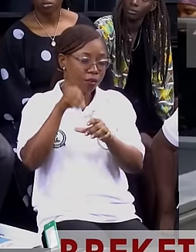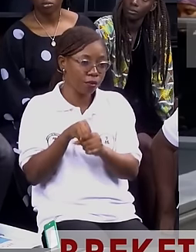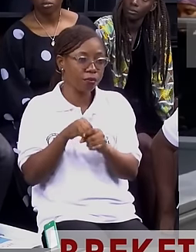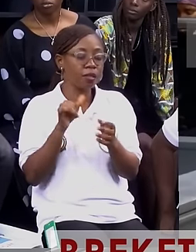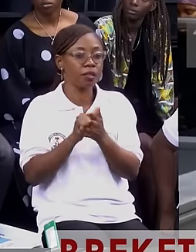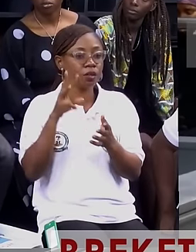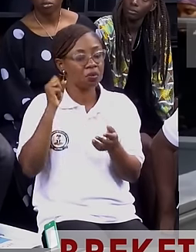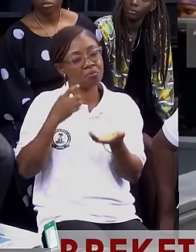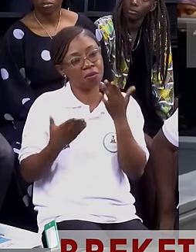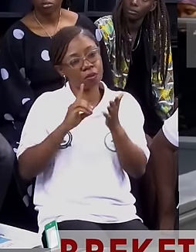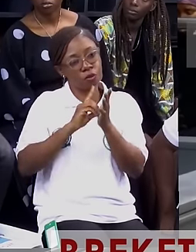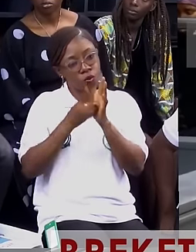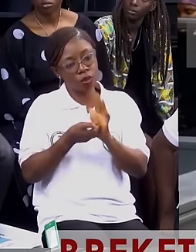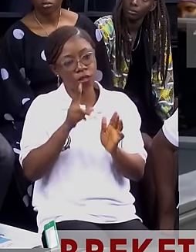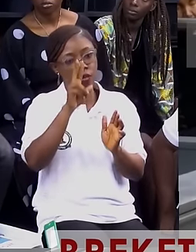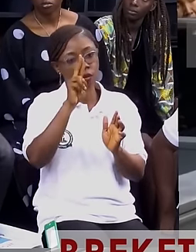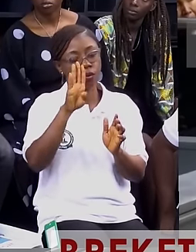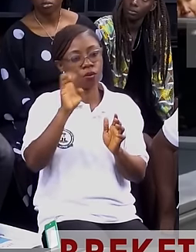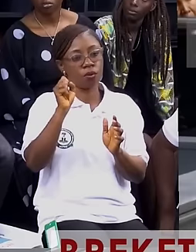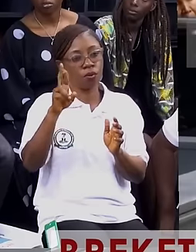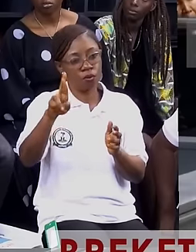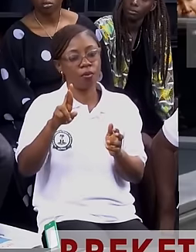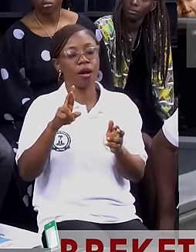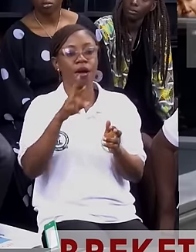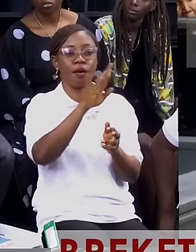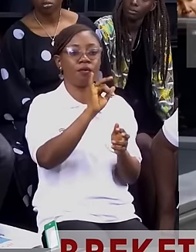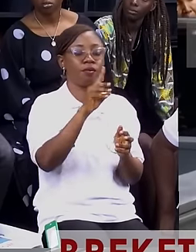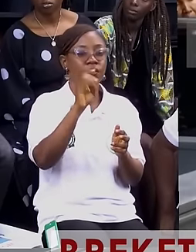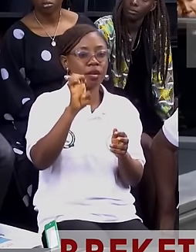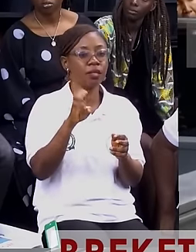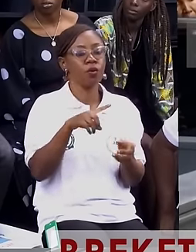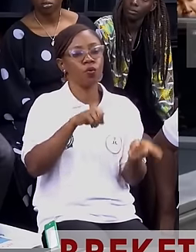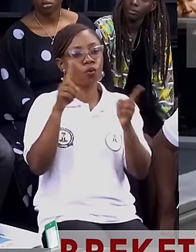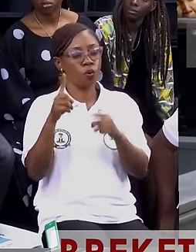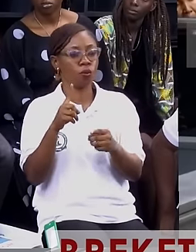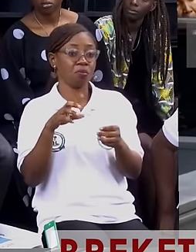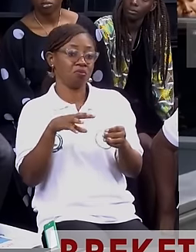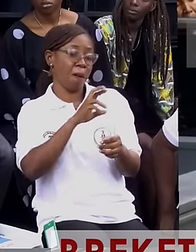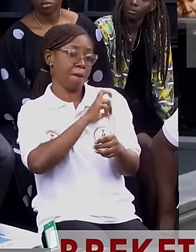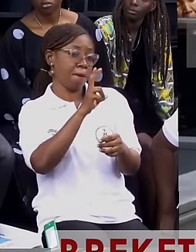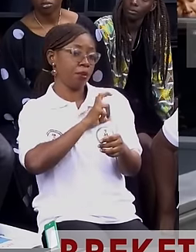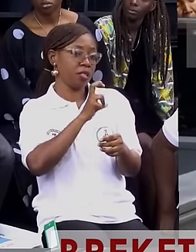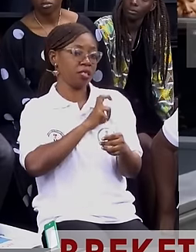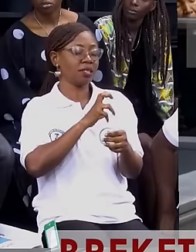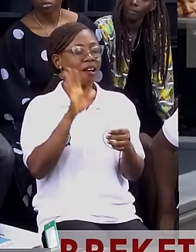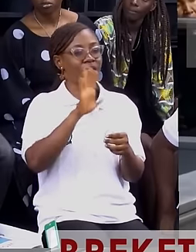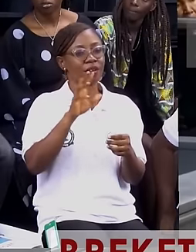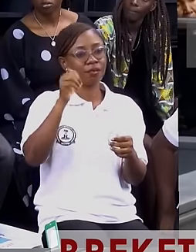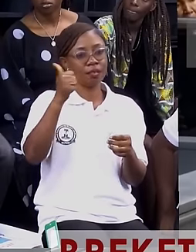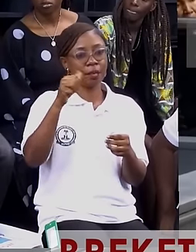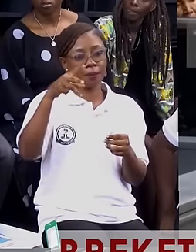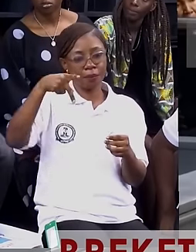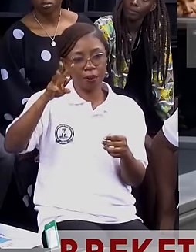must be during his Uber ride. So they said we should go. We left the police station that day around 10 p.m. We